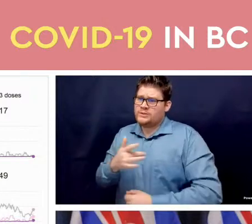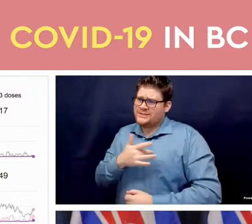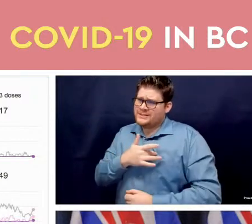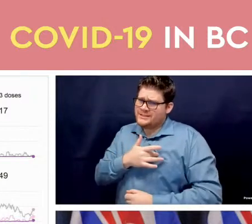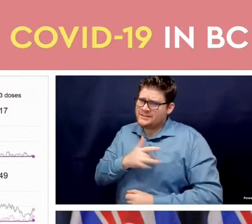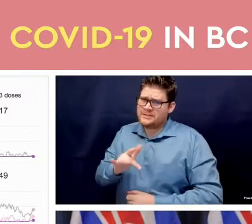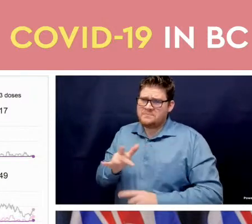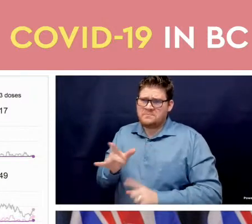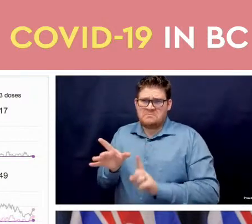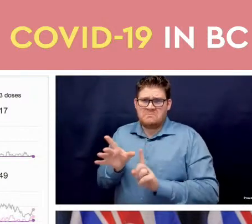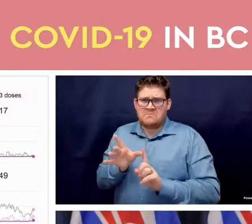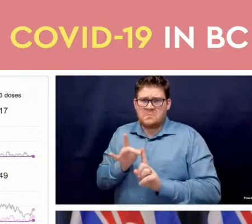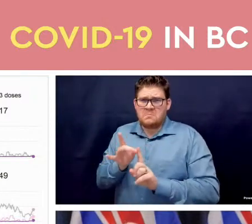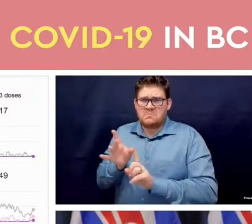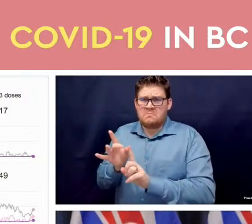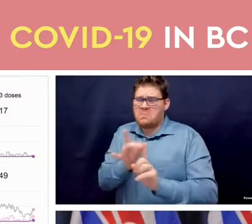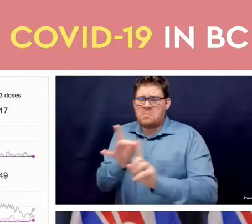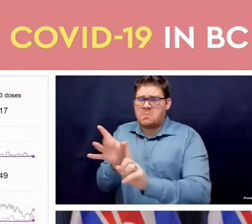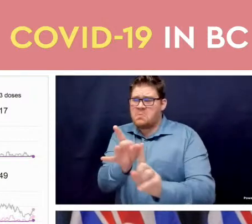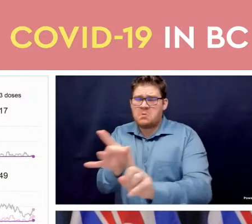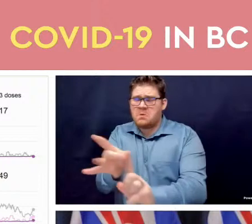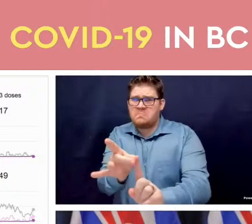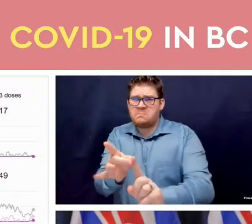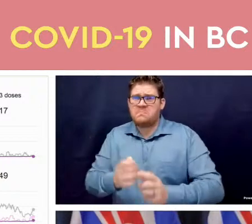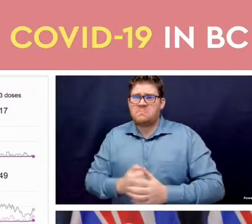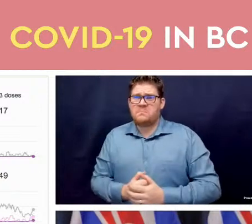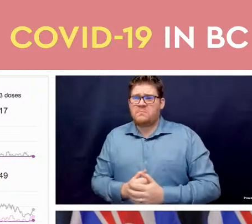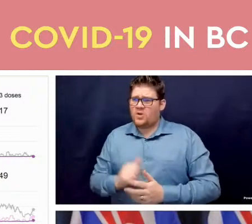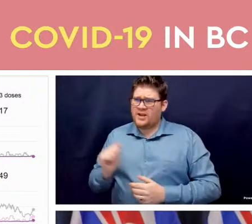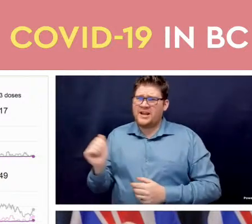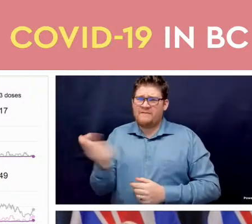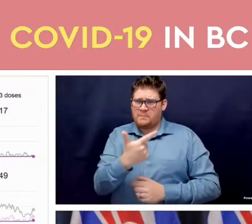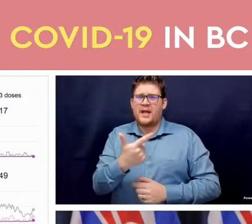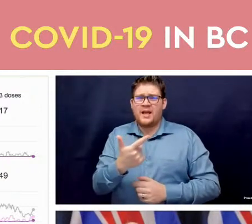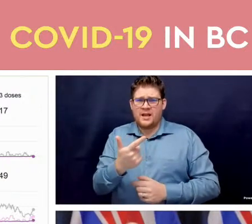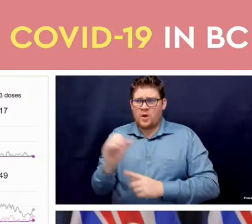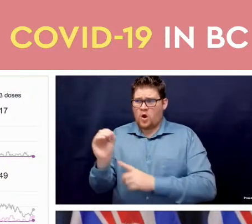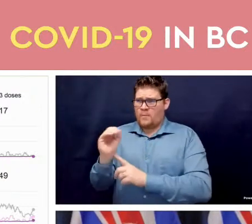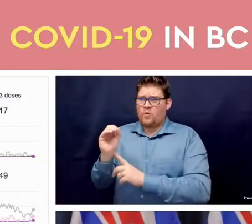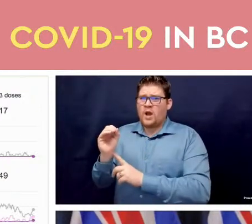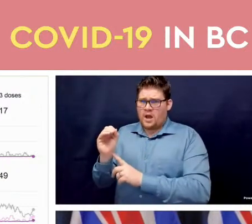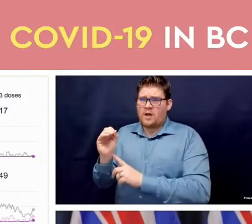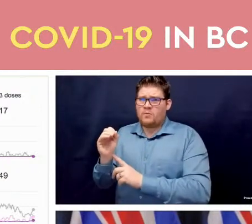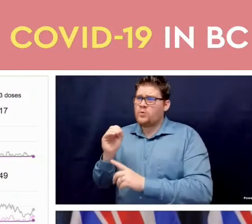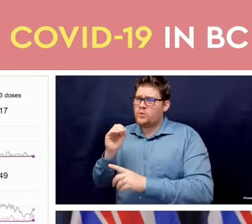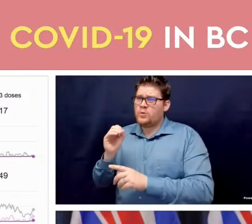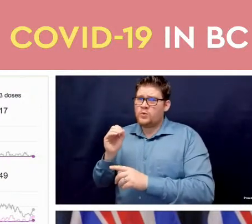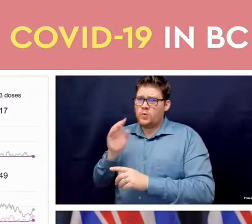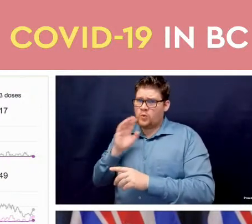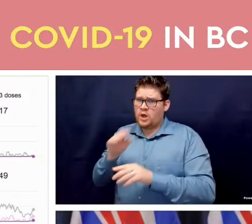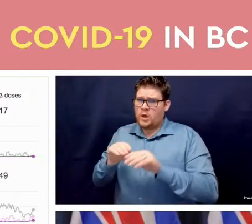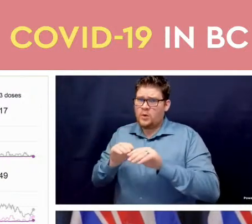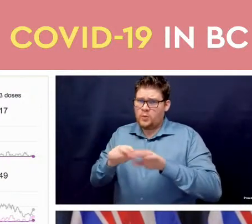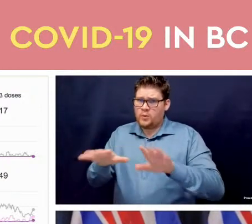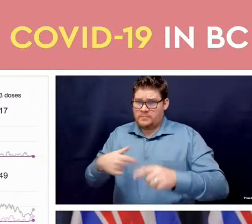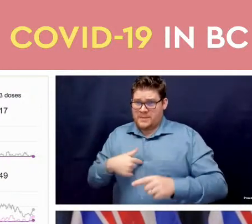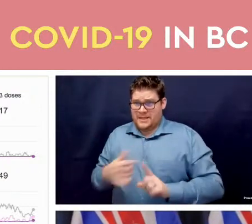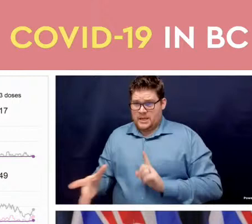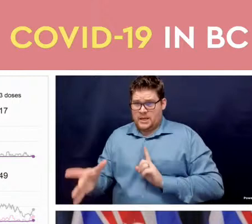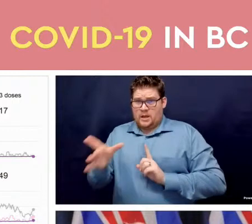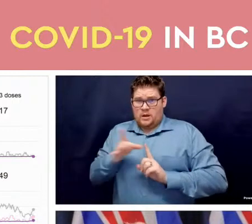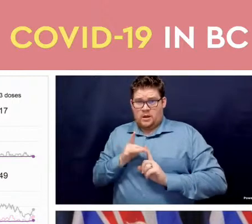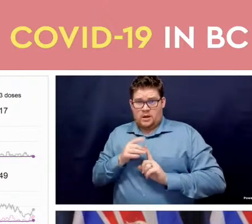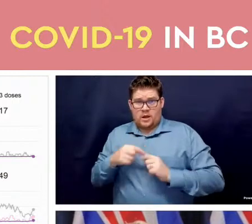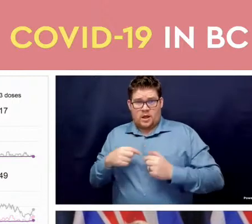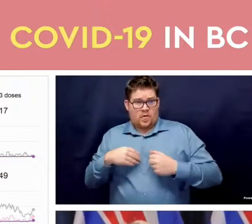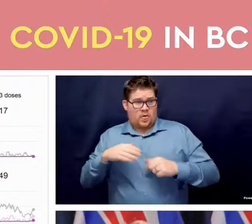and more likely to cause severe enough illness that you're going to need hospitalization if you don't have vaccine as well. So it is important